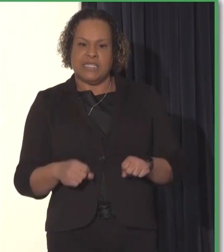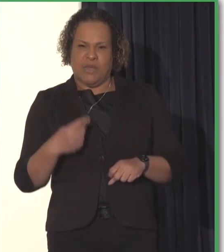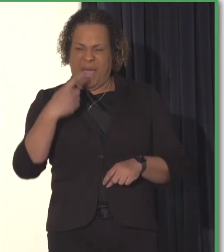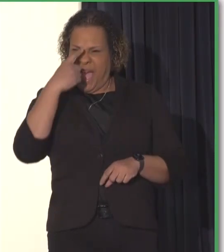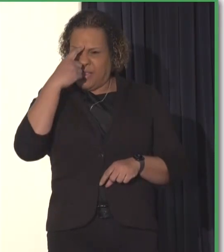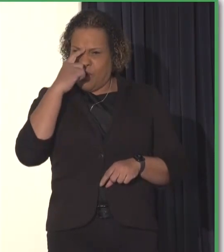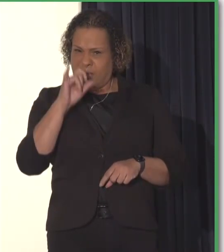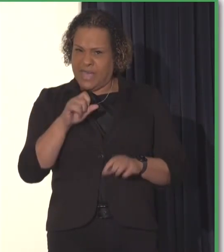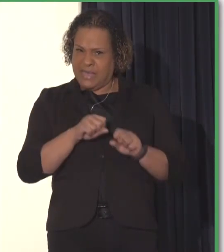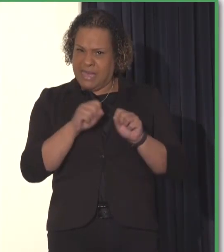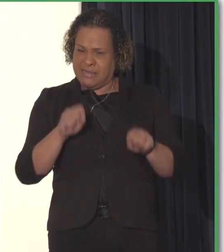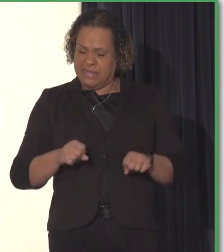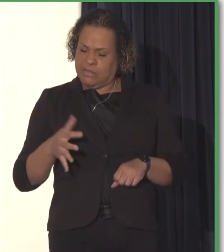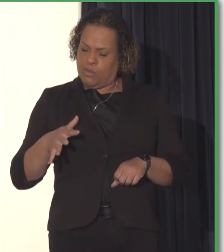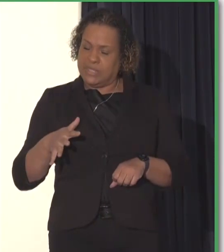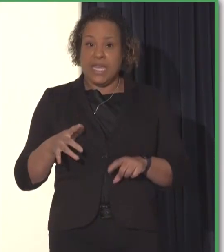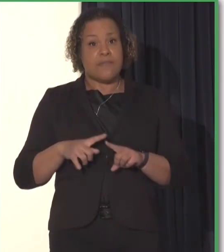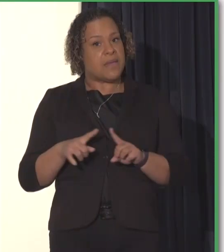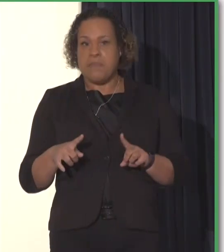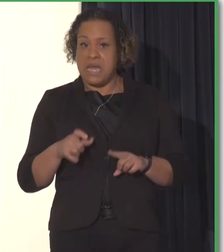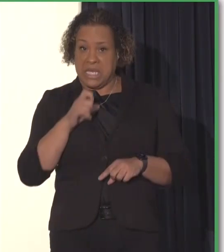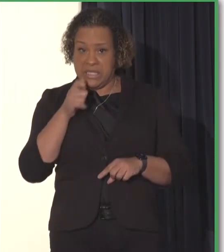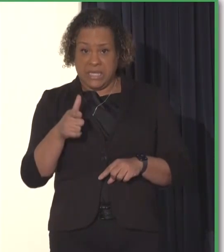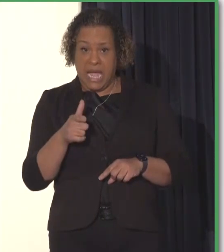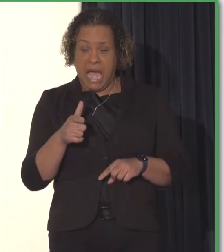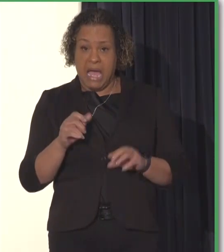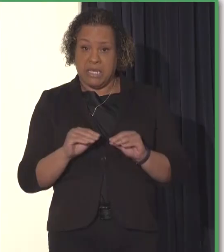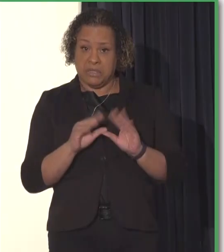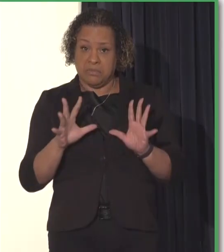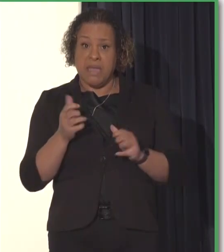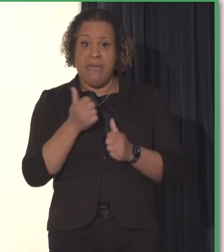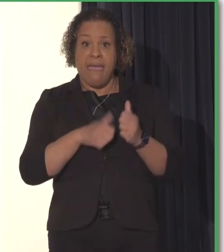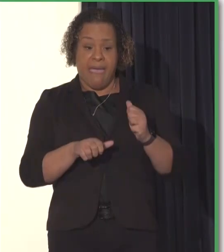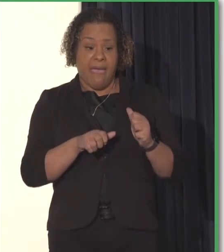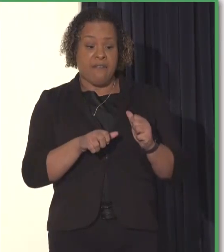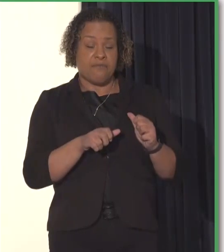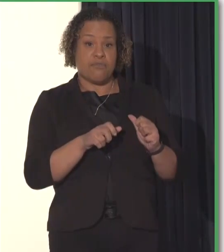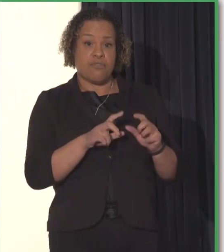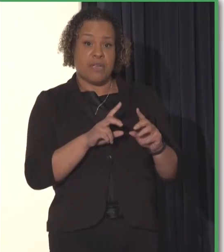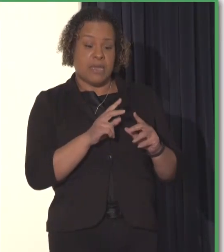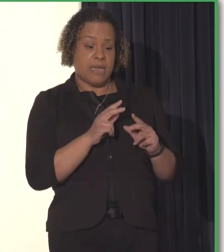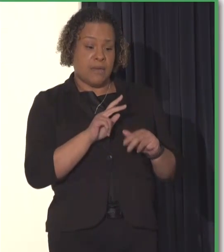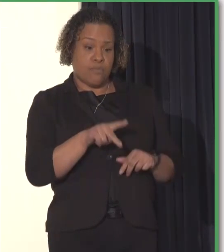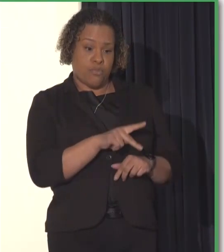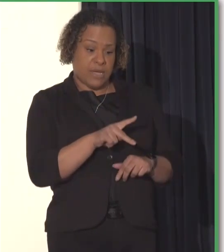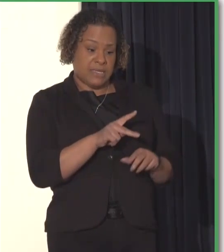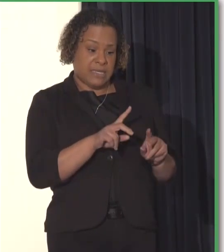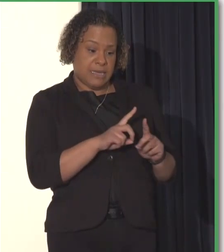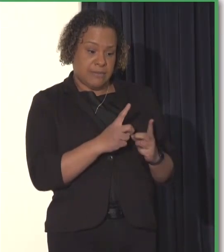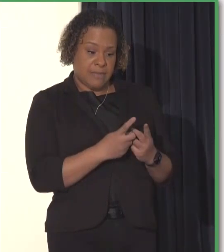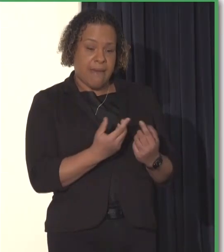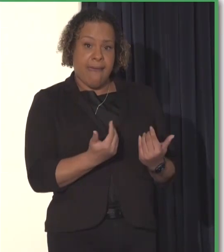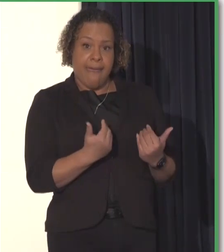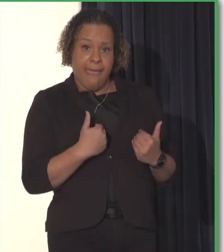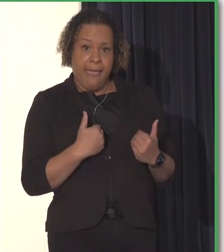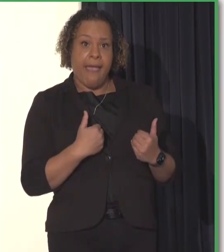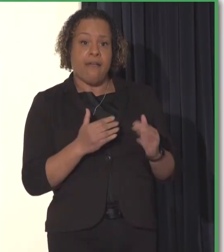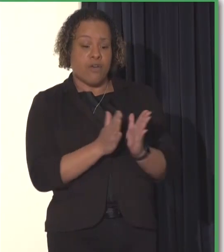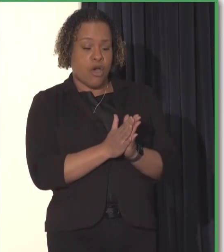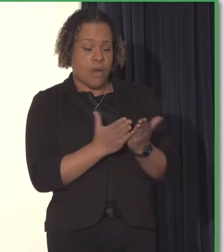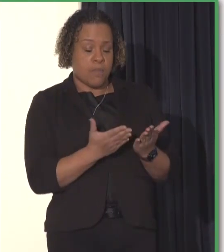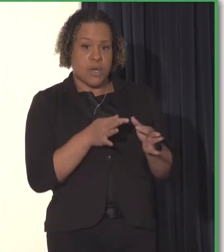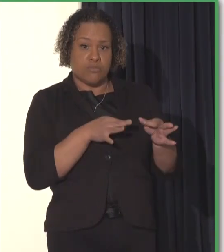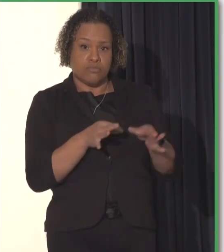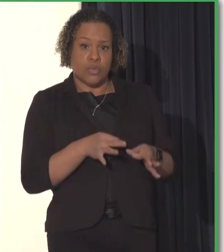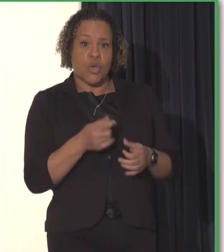at all. There is every precinct has a book, a command book on what officers are required